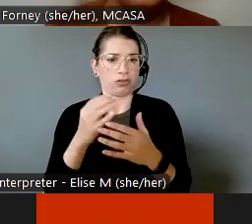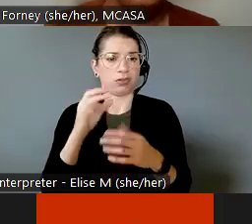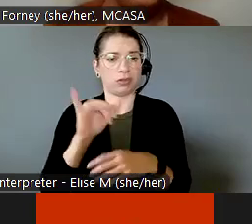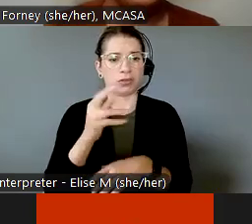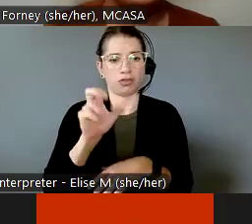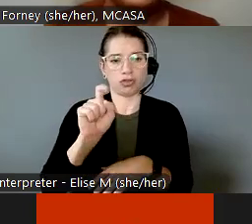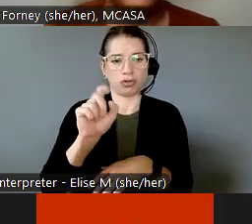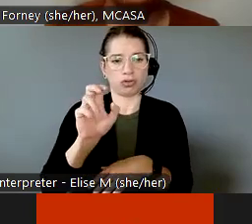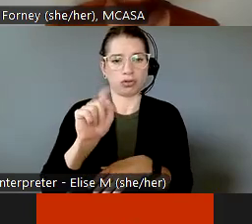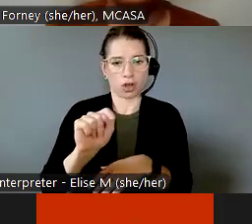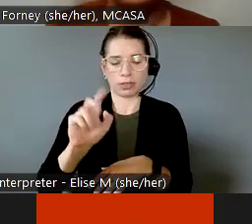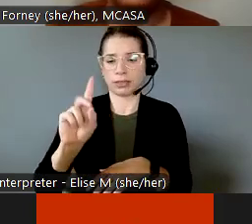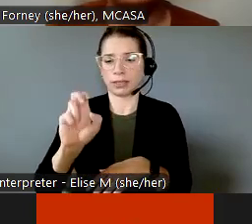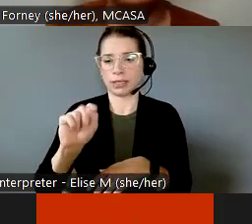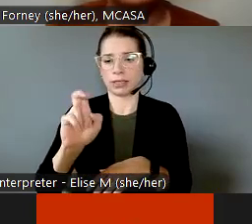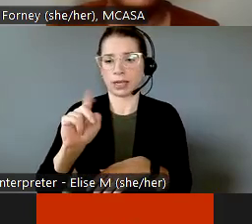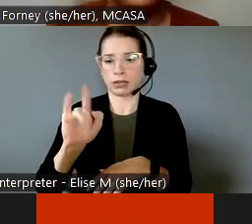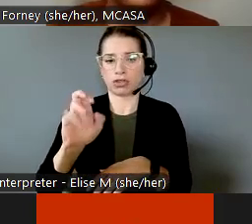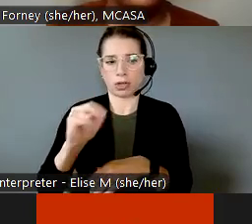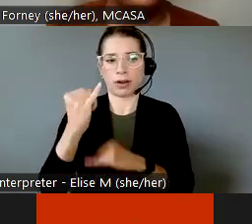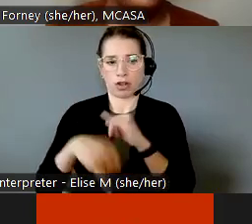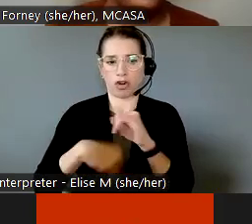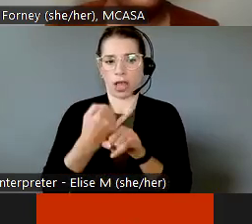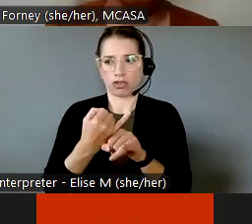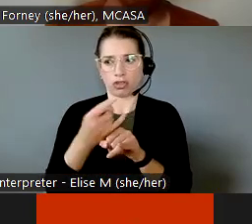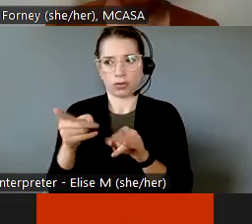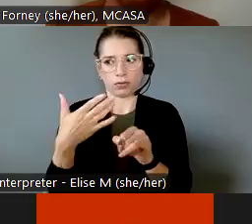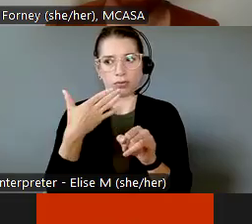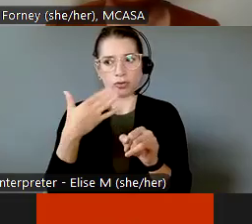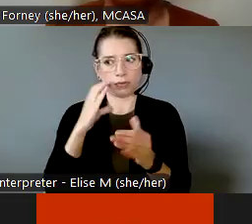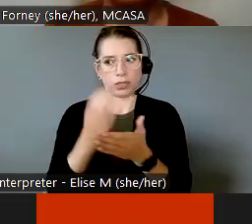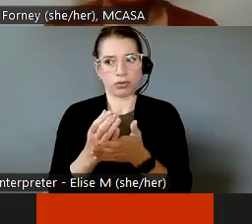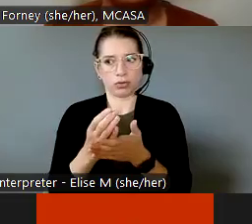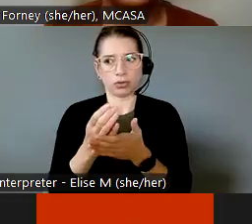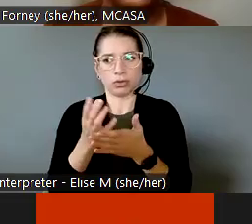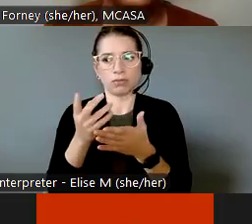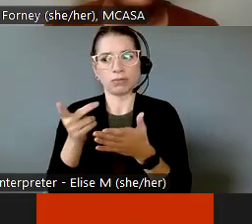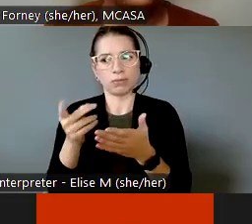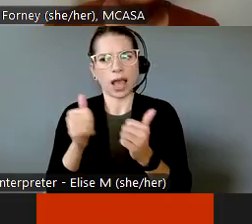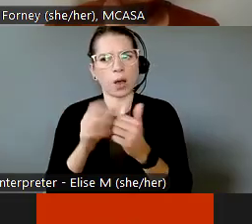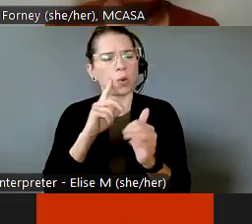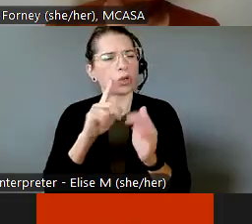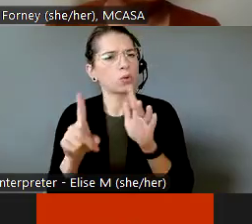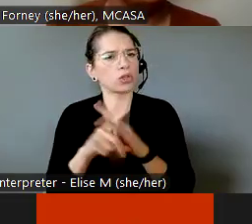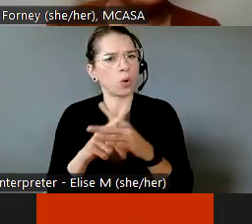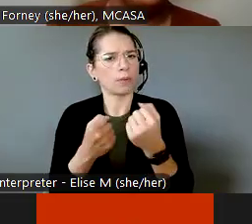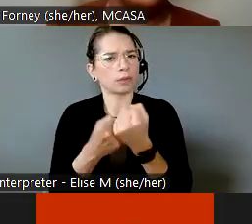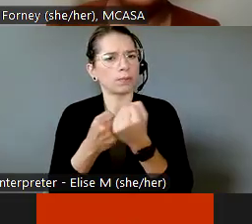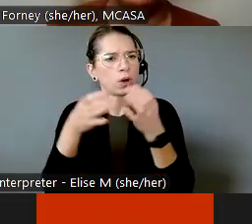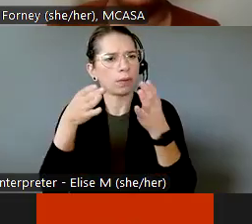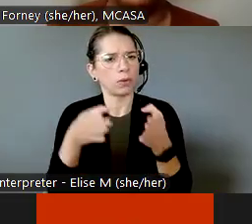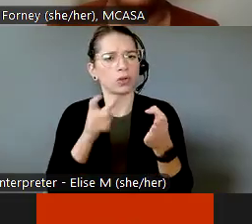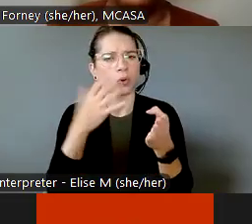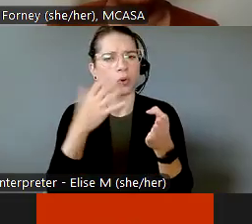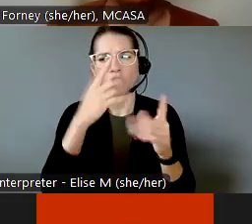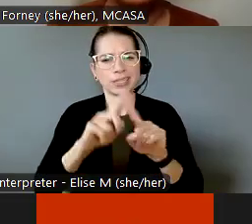here, because it has you to start to think, how would you show up and support someone who looked different